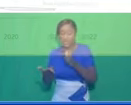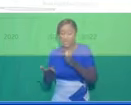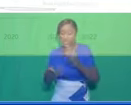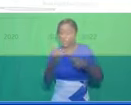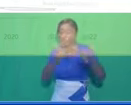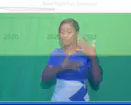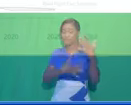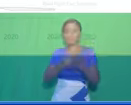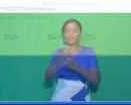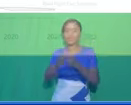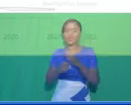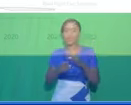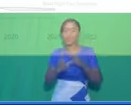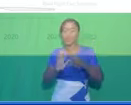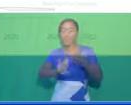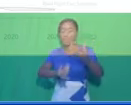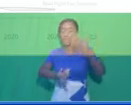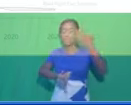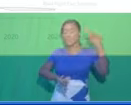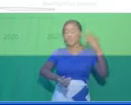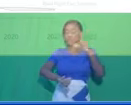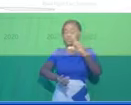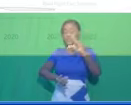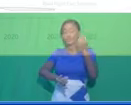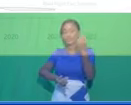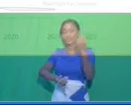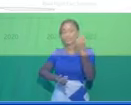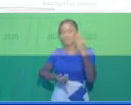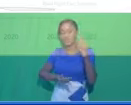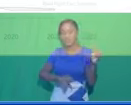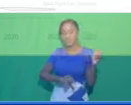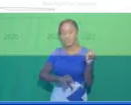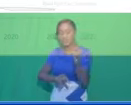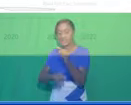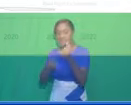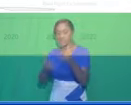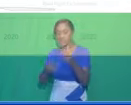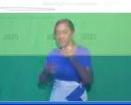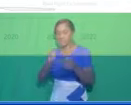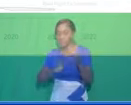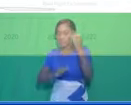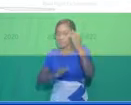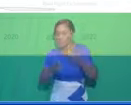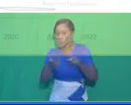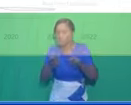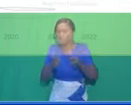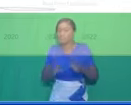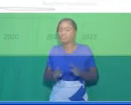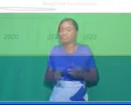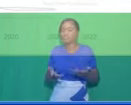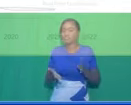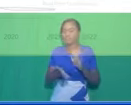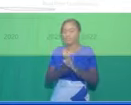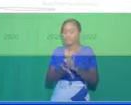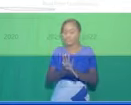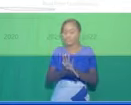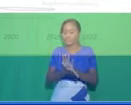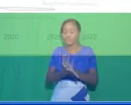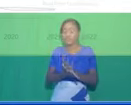We wanted a trend from 2014. So we went back. Do people know what's happening? Is it changing? So